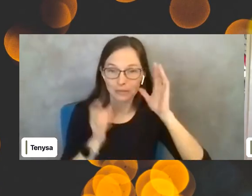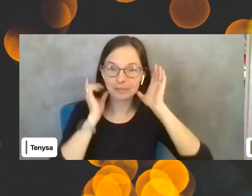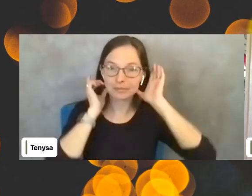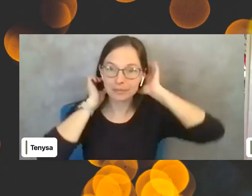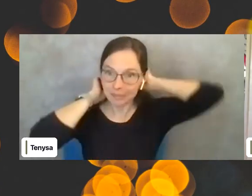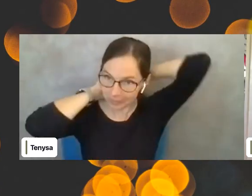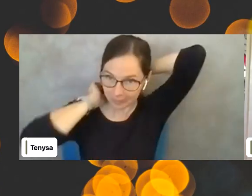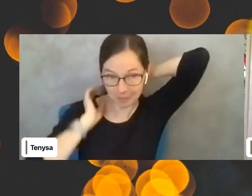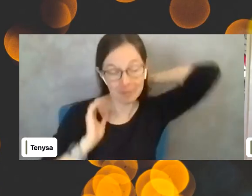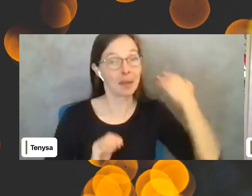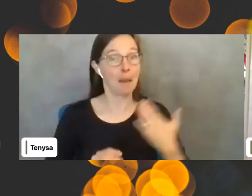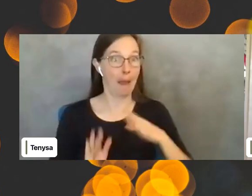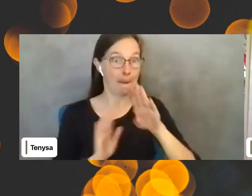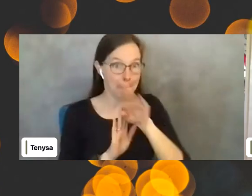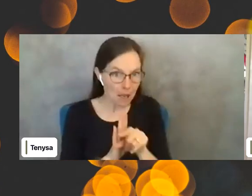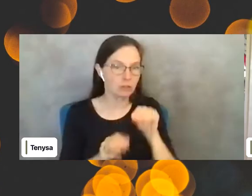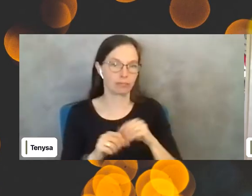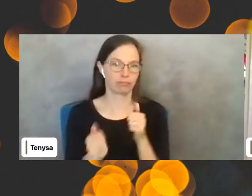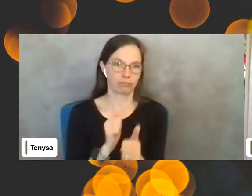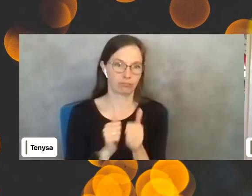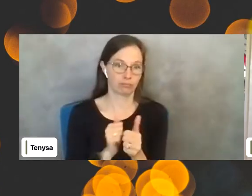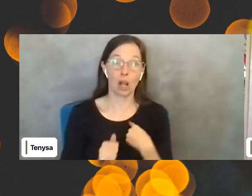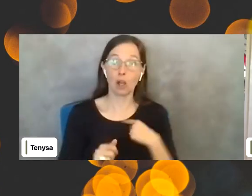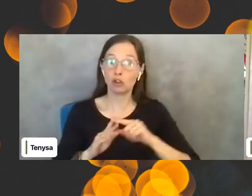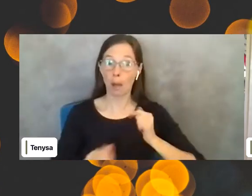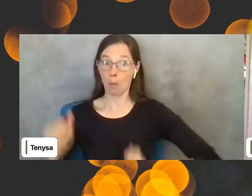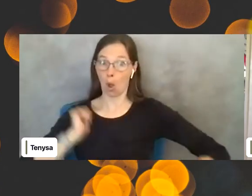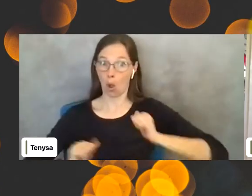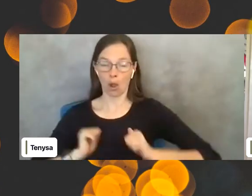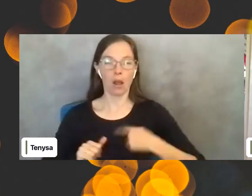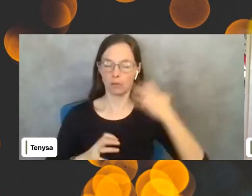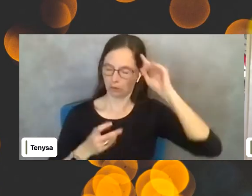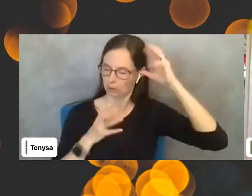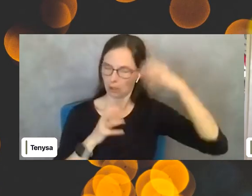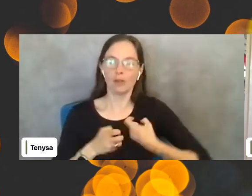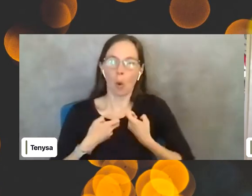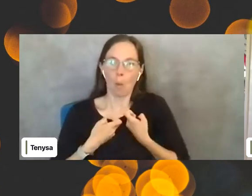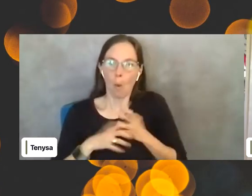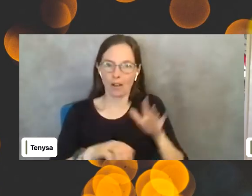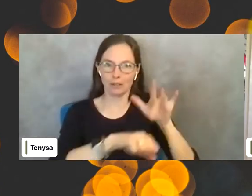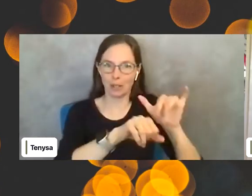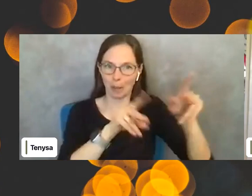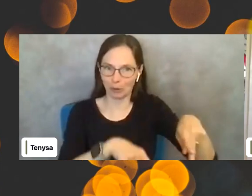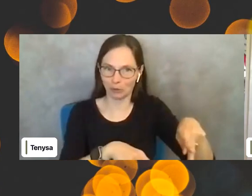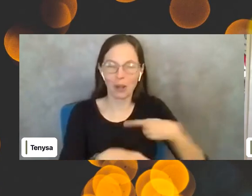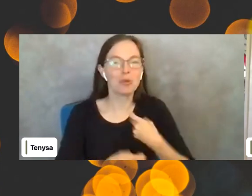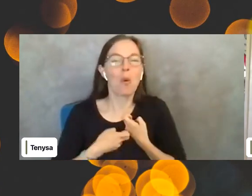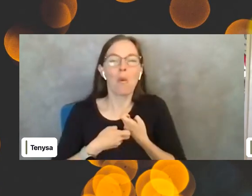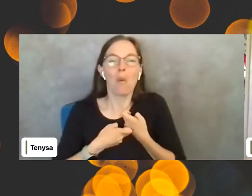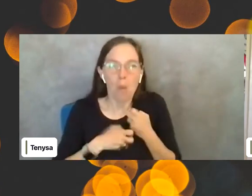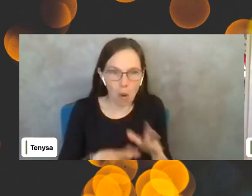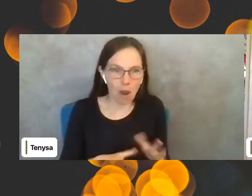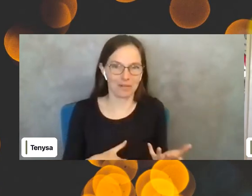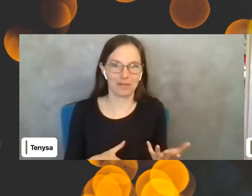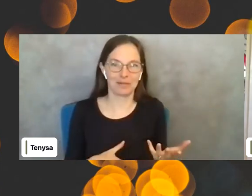fencing background. So when I started doing stunts, I had to like rewire my brain into like, I don't actually want to hit the person. I don't actually want